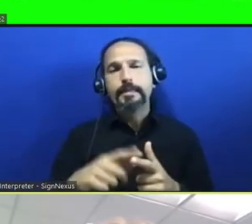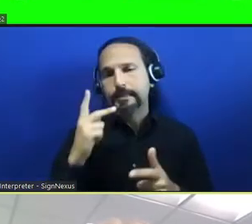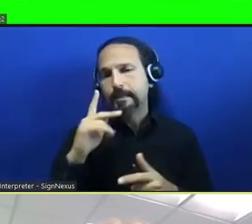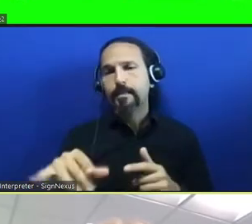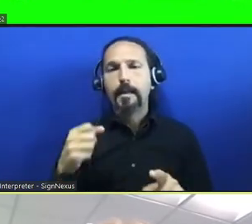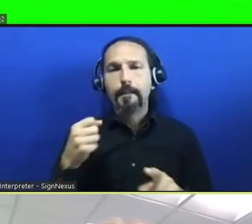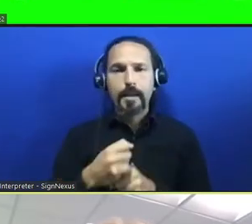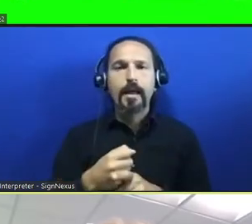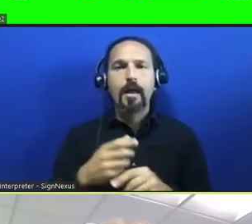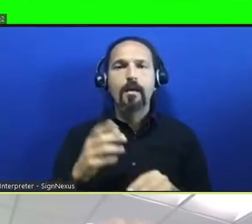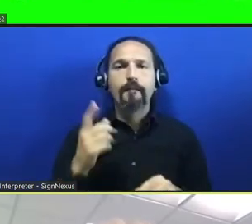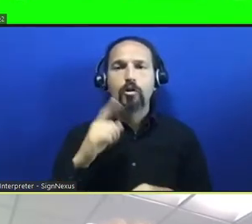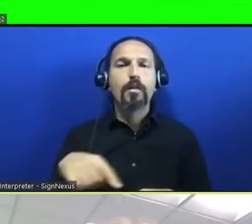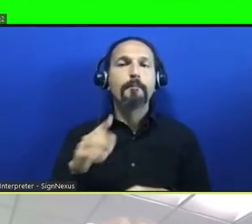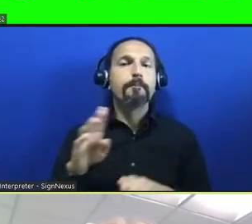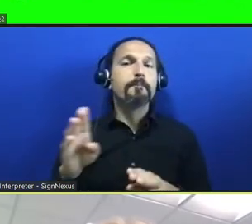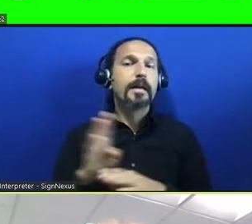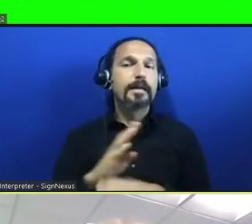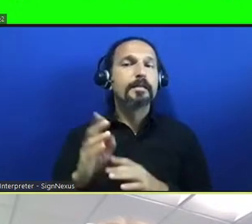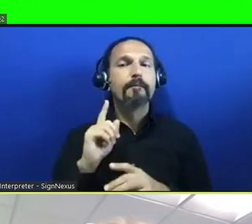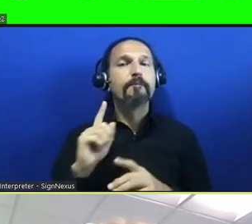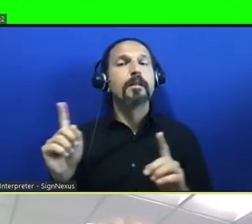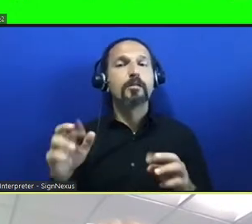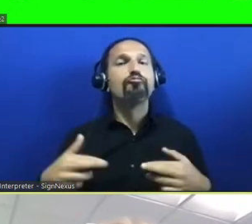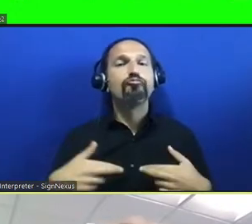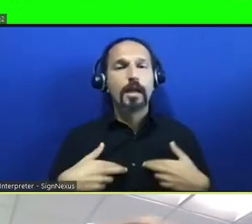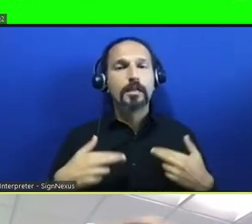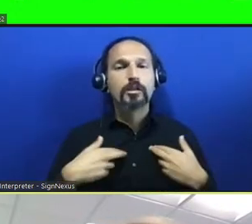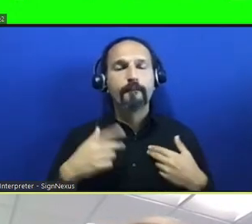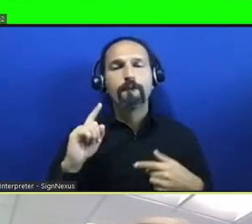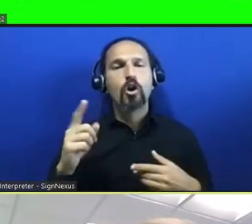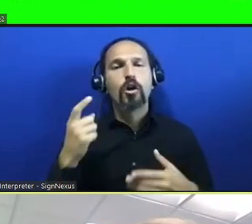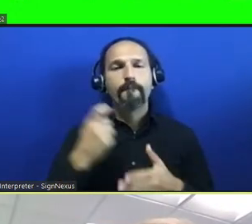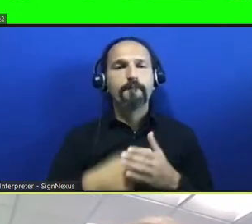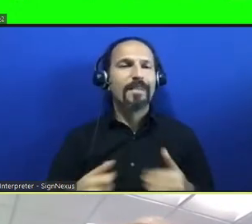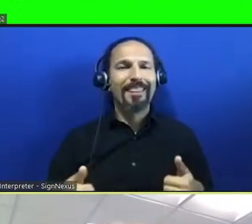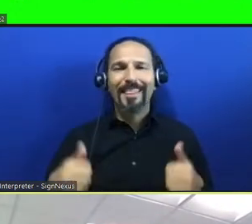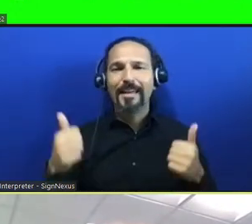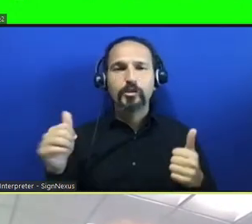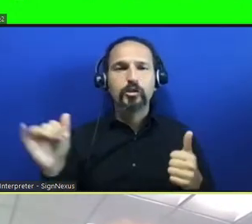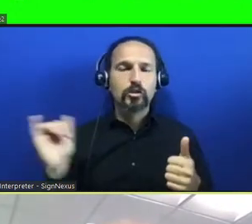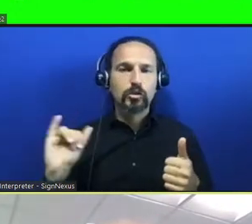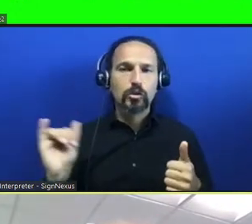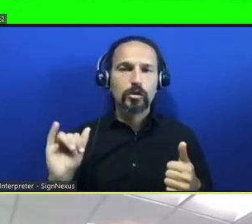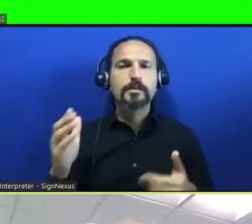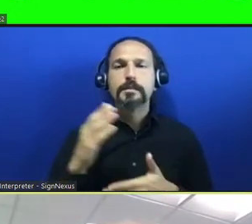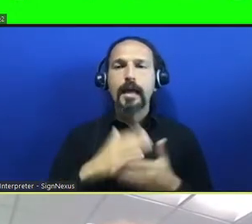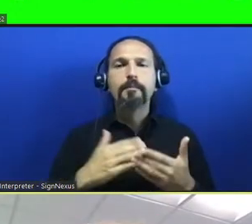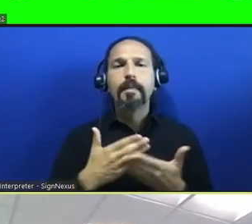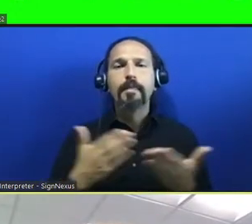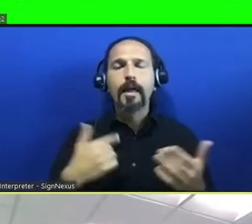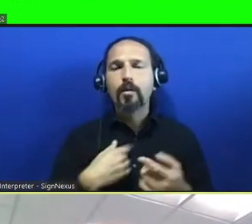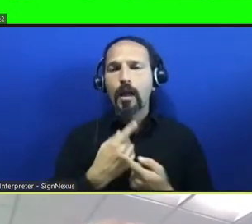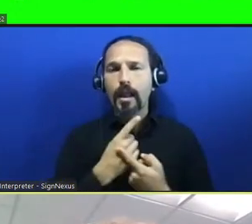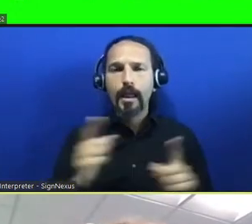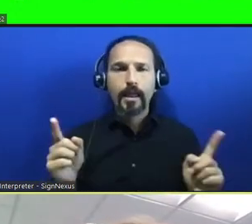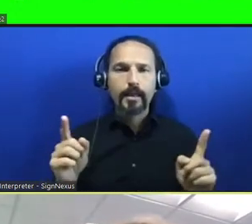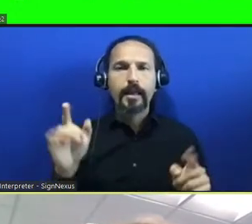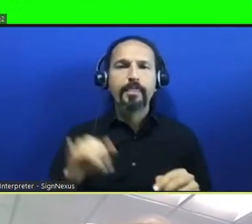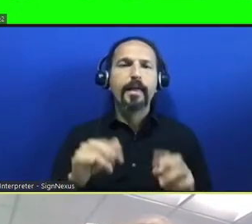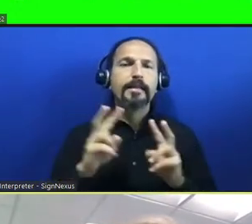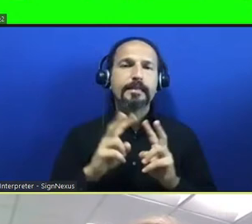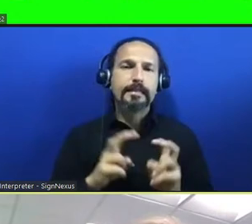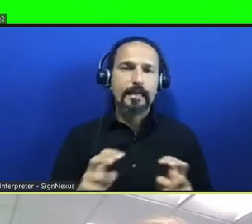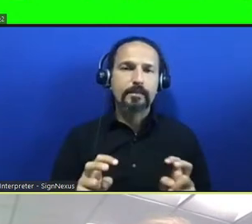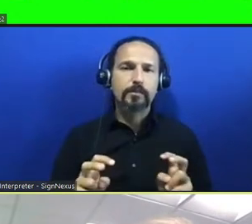it's having not only on our businesses but on our residents as far as inflation and everything else uh there are a couple of things in the actual assessment